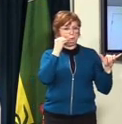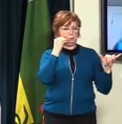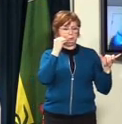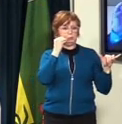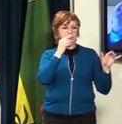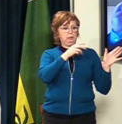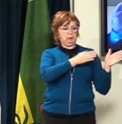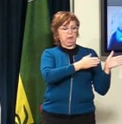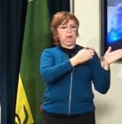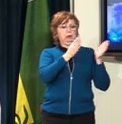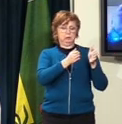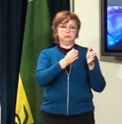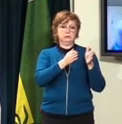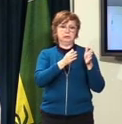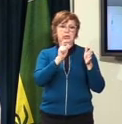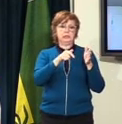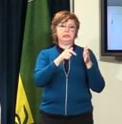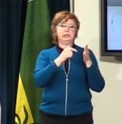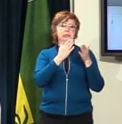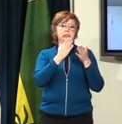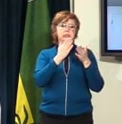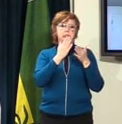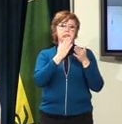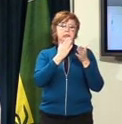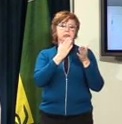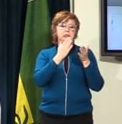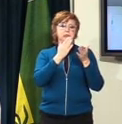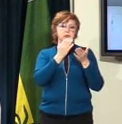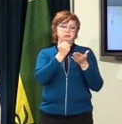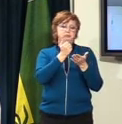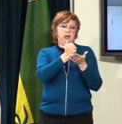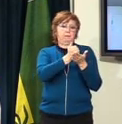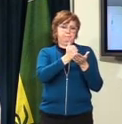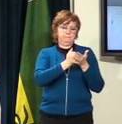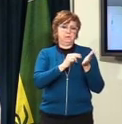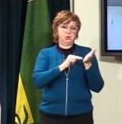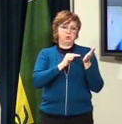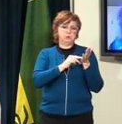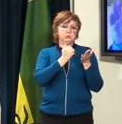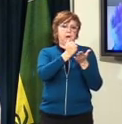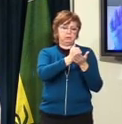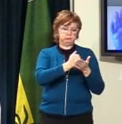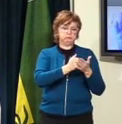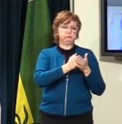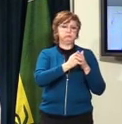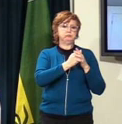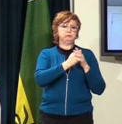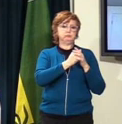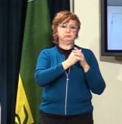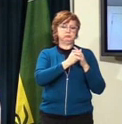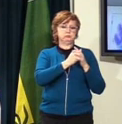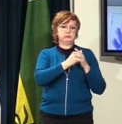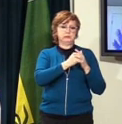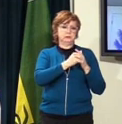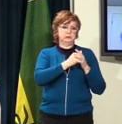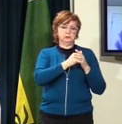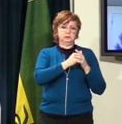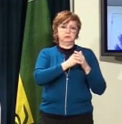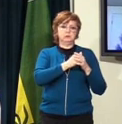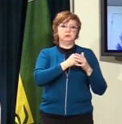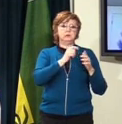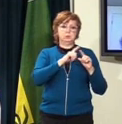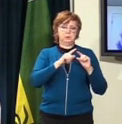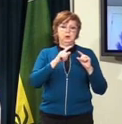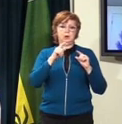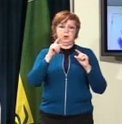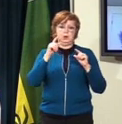Scott mentioned where this is kind of at the end of the road for us in terms of our response plan. And by that point, we would have deployed hundreds